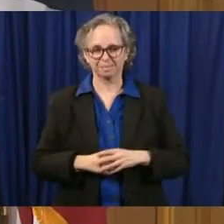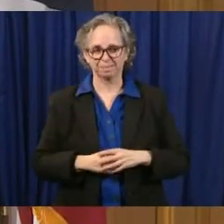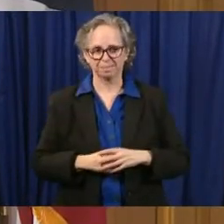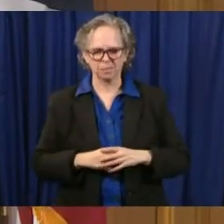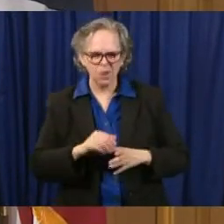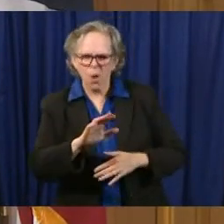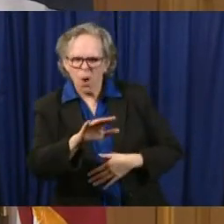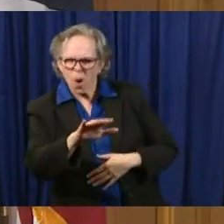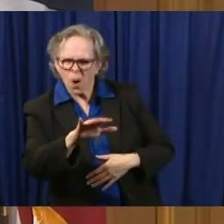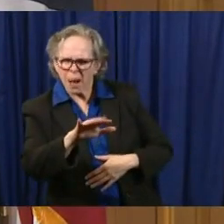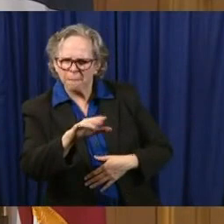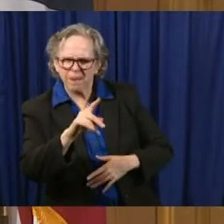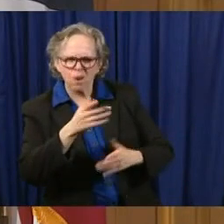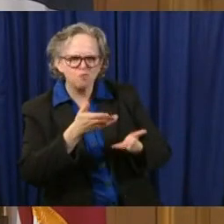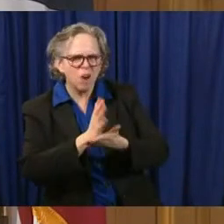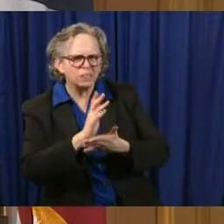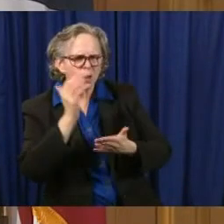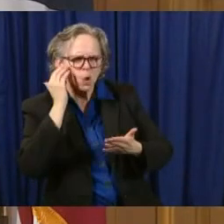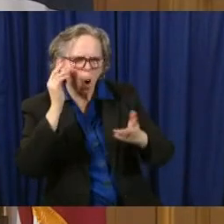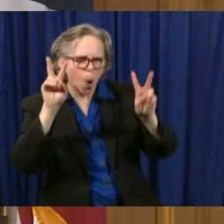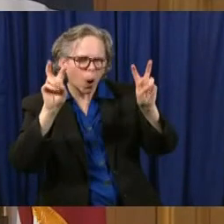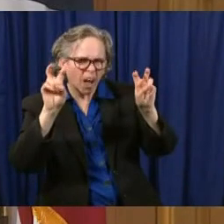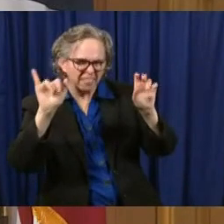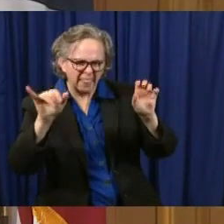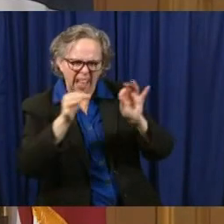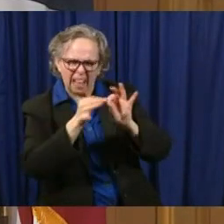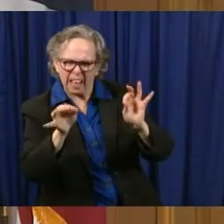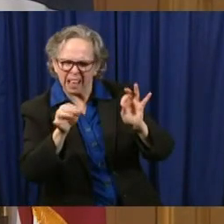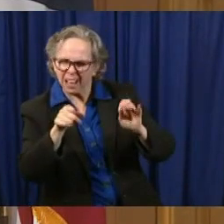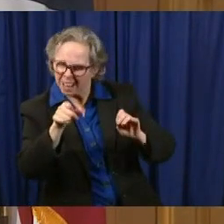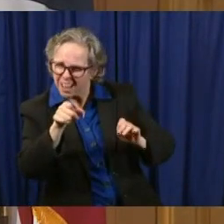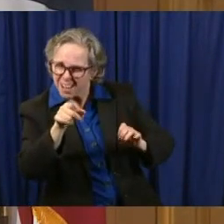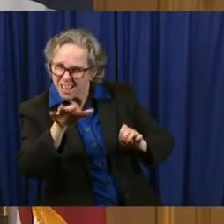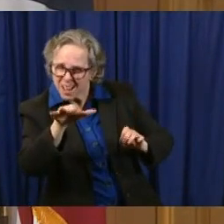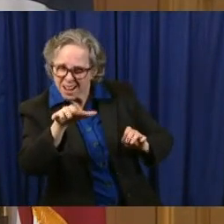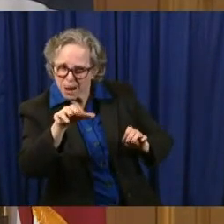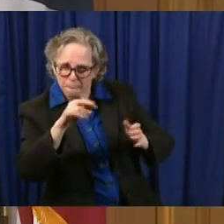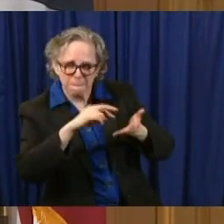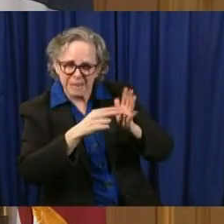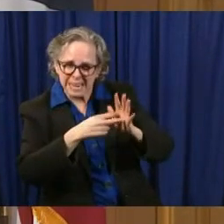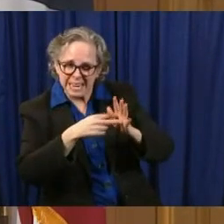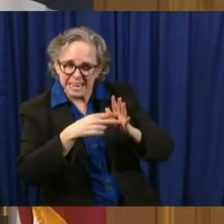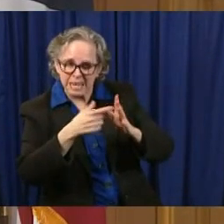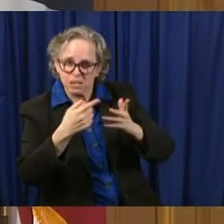right to know does not extend to the number of cases at each facility?